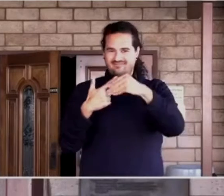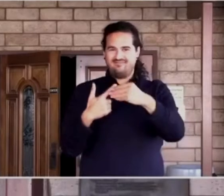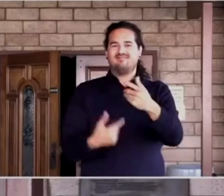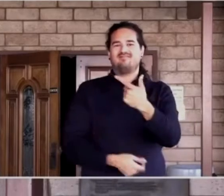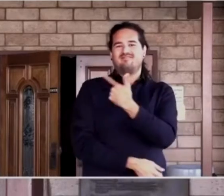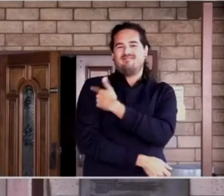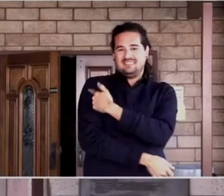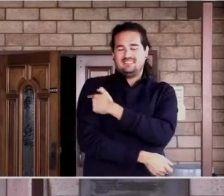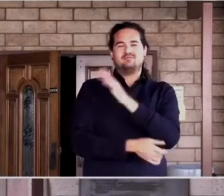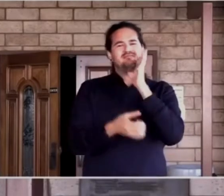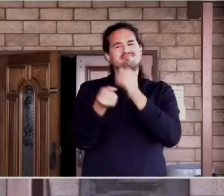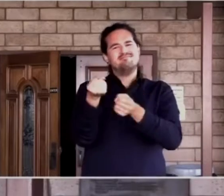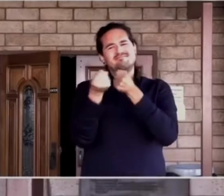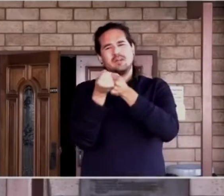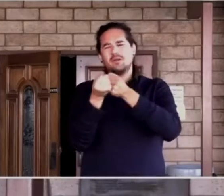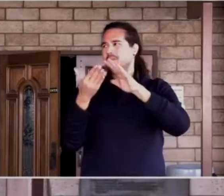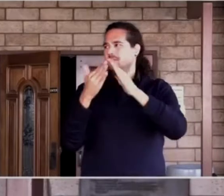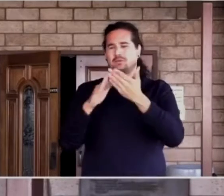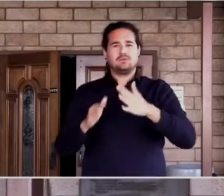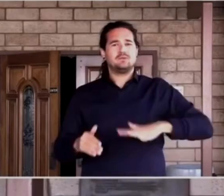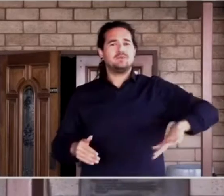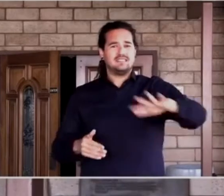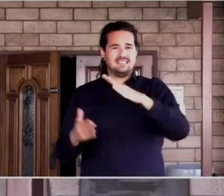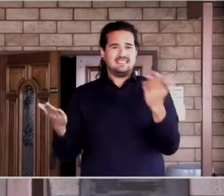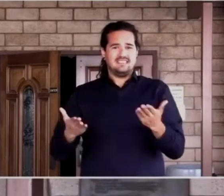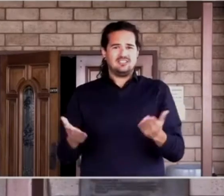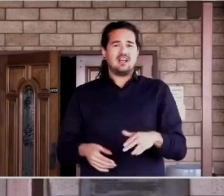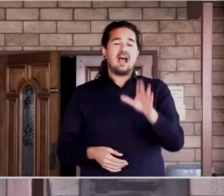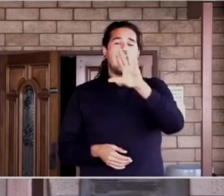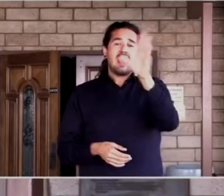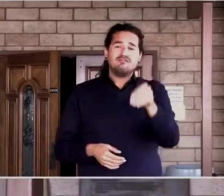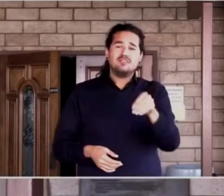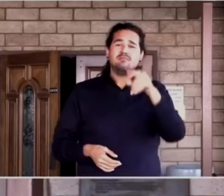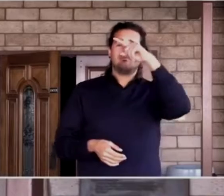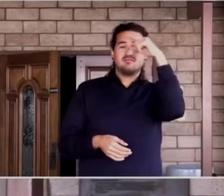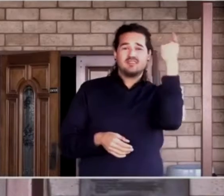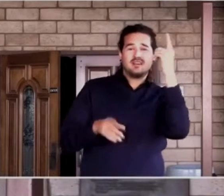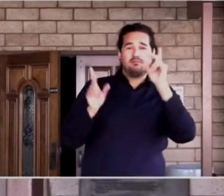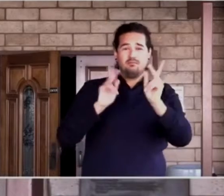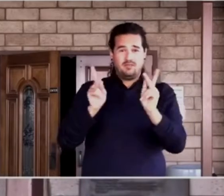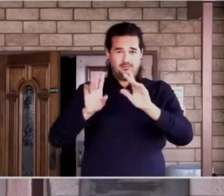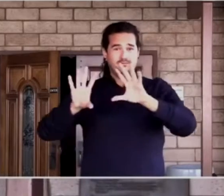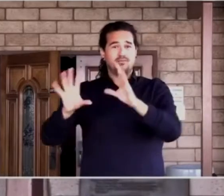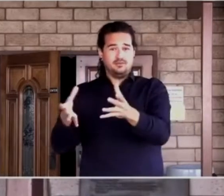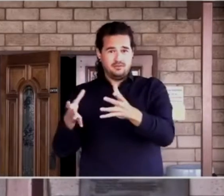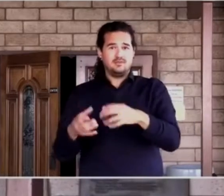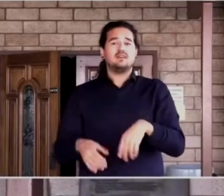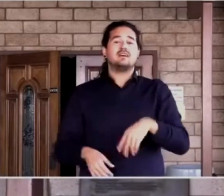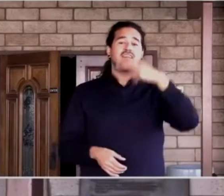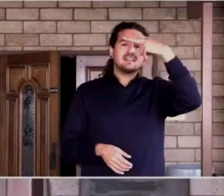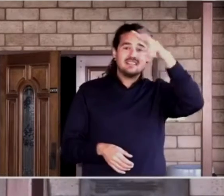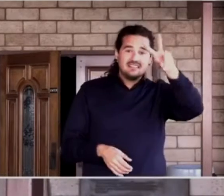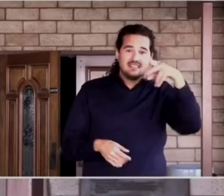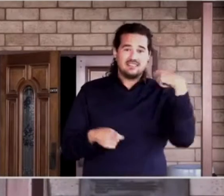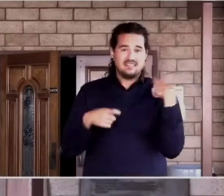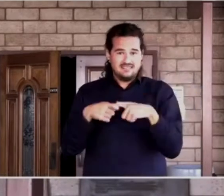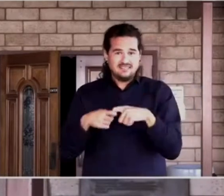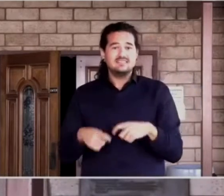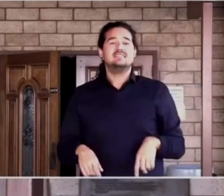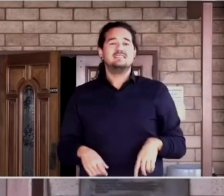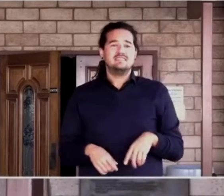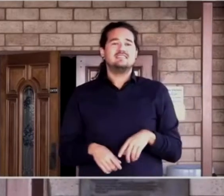indigenous population, and even the Latinx community that's right here. So welcome to Emmanuel Baptist